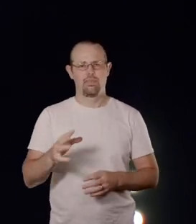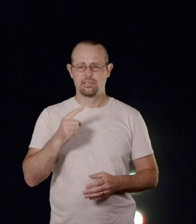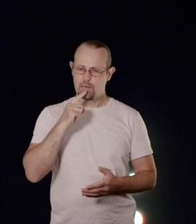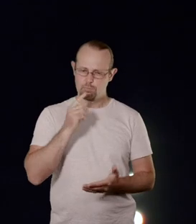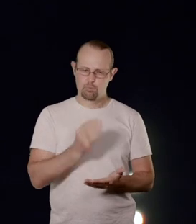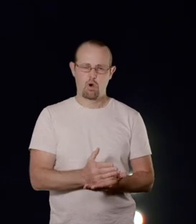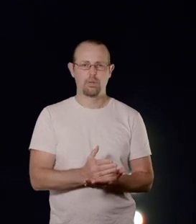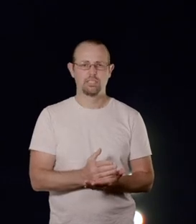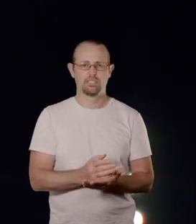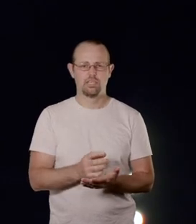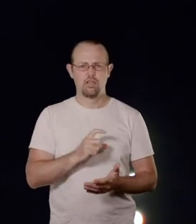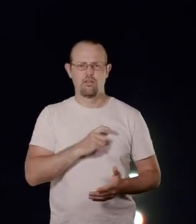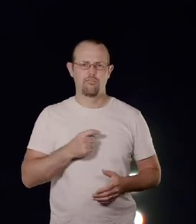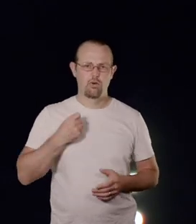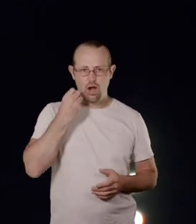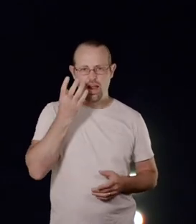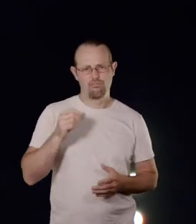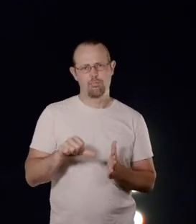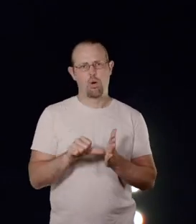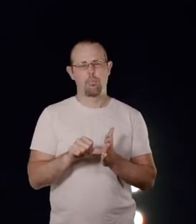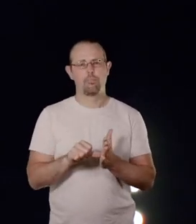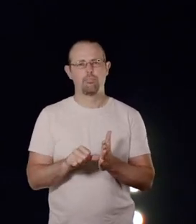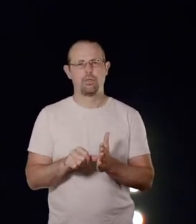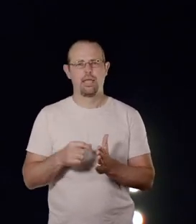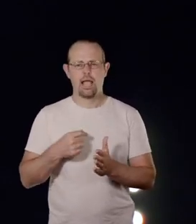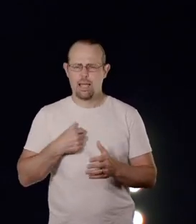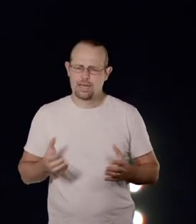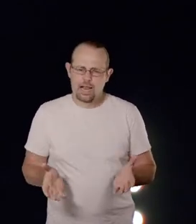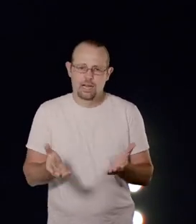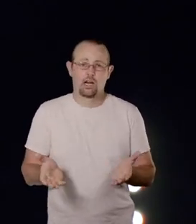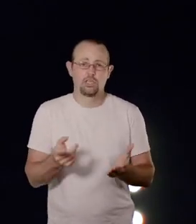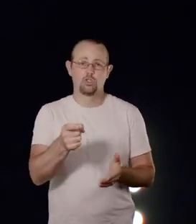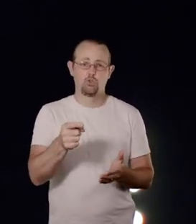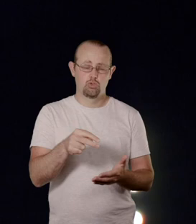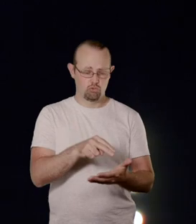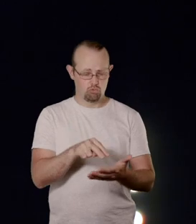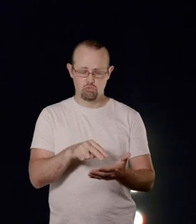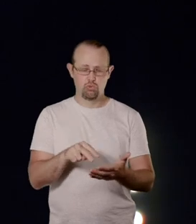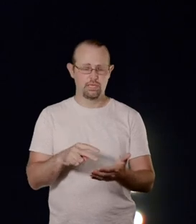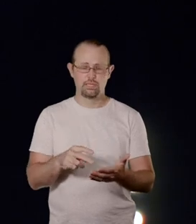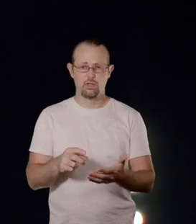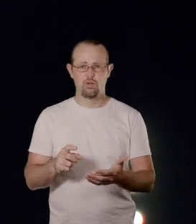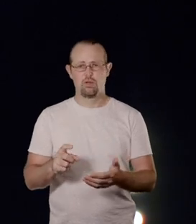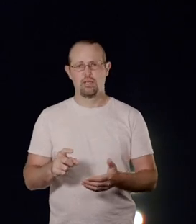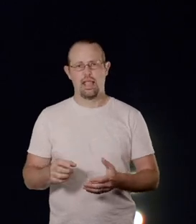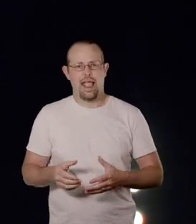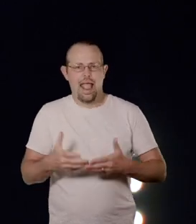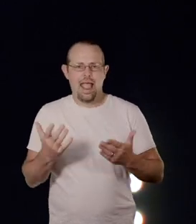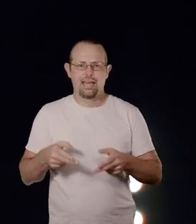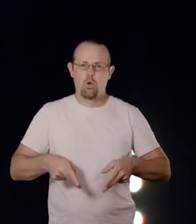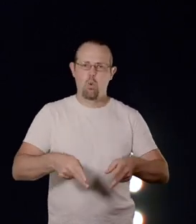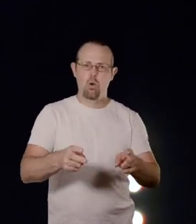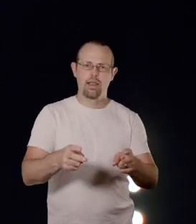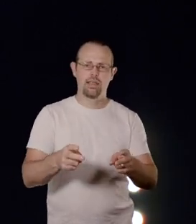problem? And you know, I'm just wanting to encourage you to read in any way you can and draw down and nourish